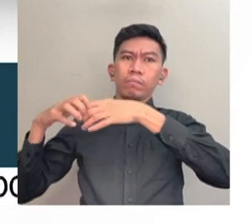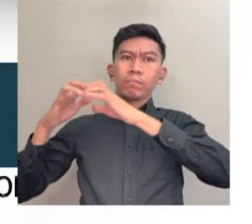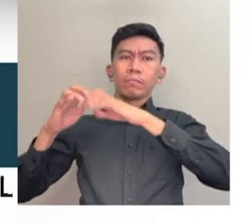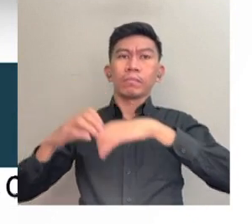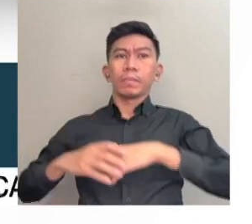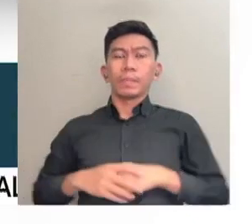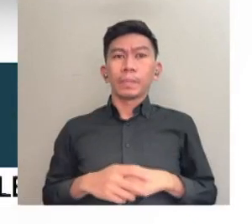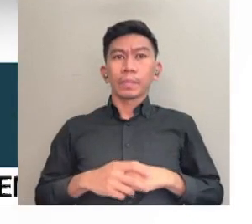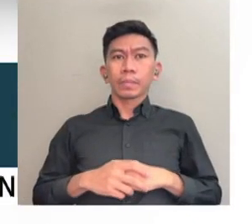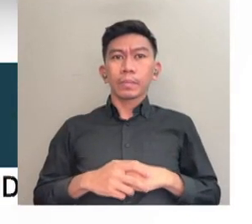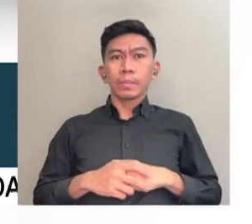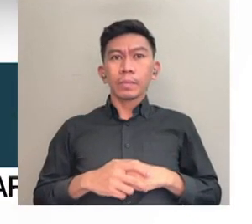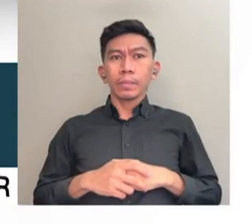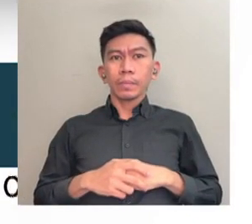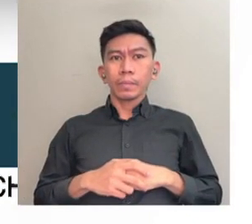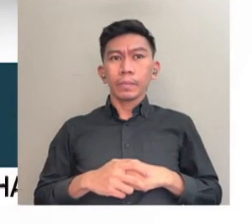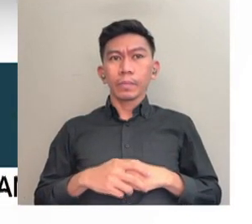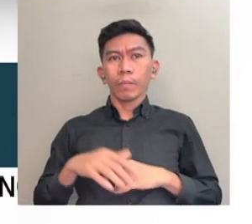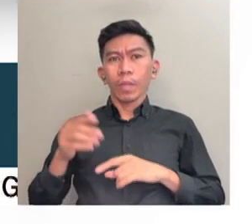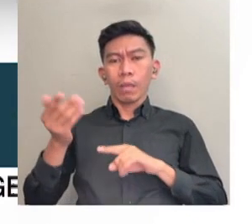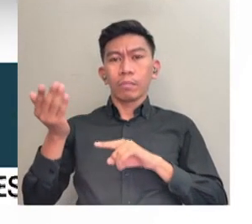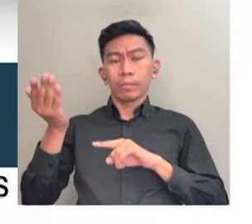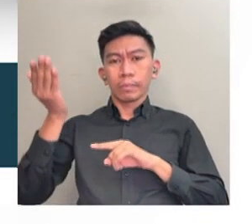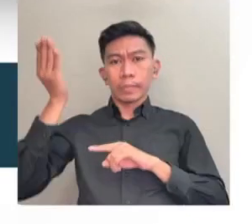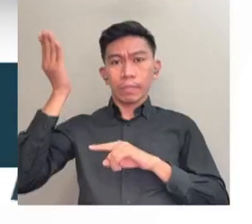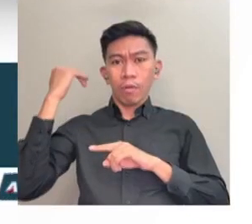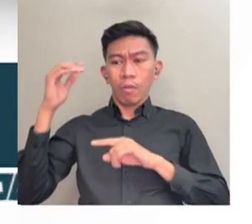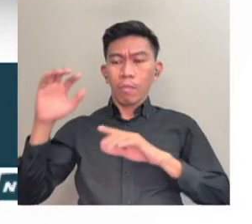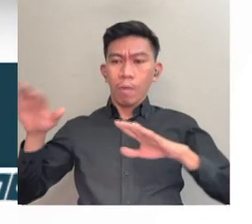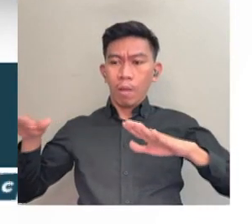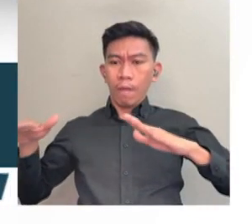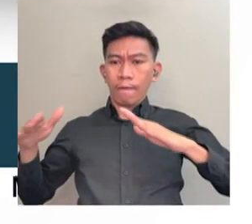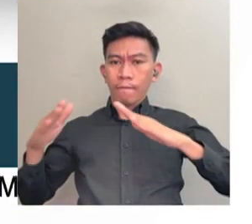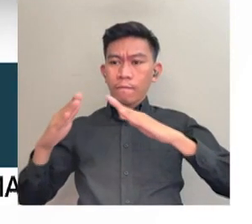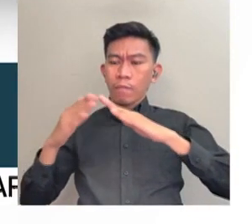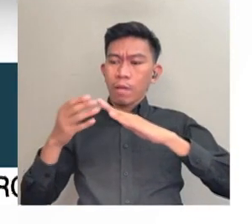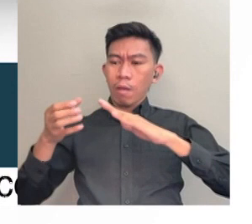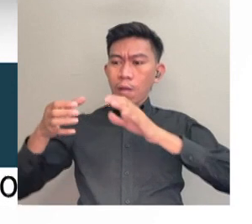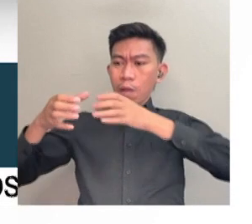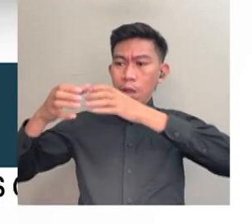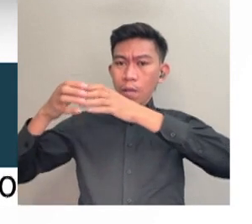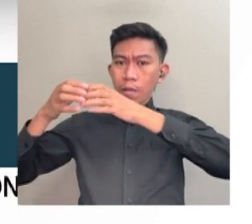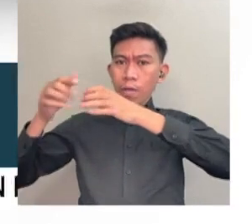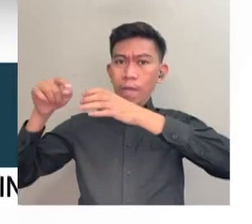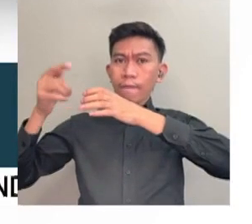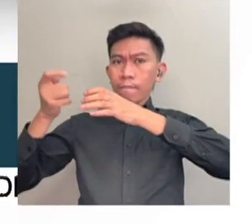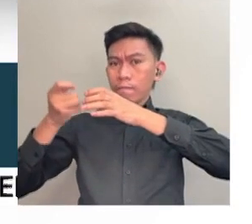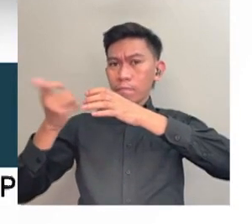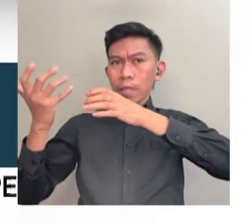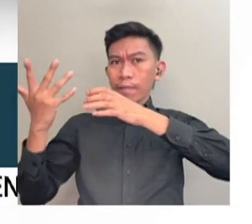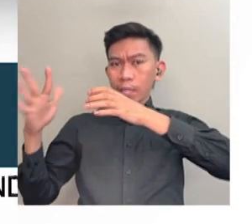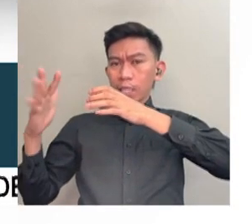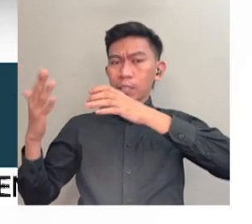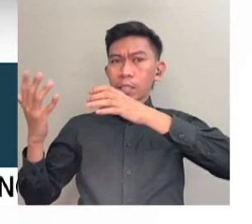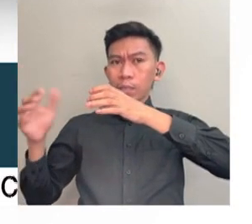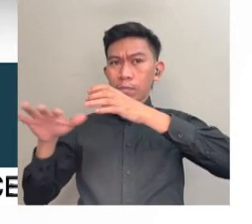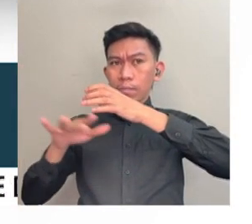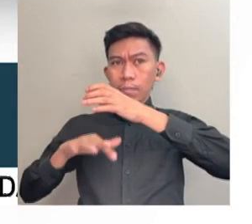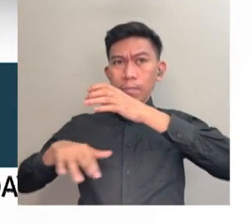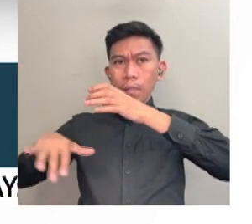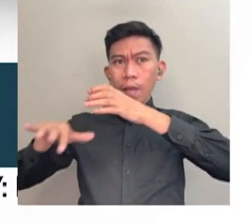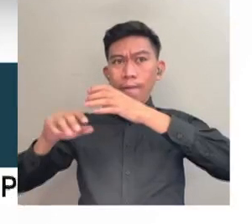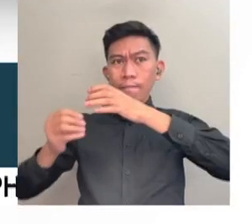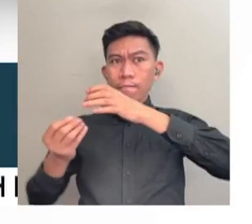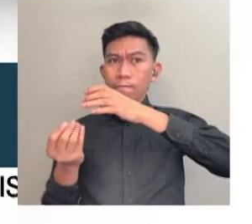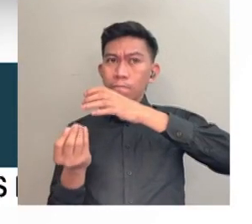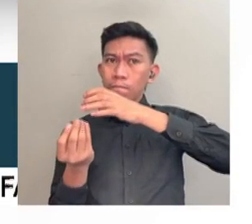na yung dating, or natanggal na po yung dating lava dome and na-reveal na po sa ilalim yung mas fluidal na tawag namin. Kung yung